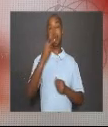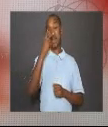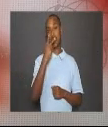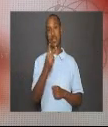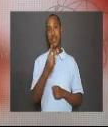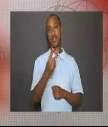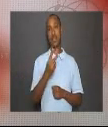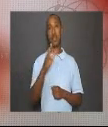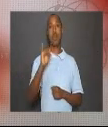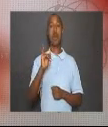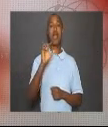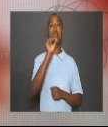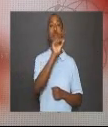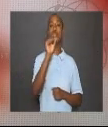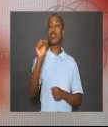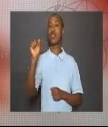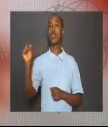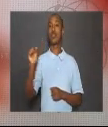represented by dots.